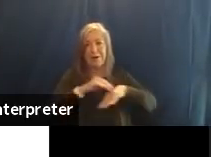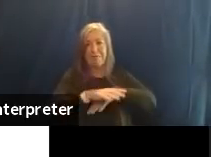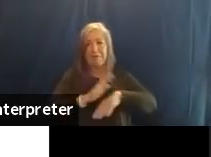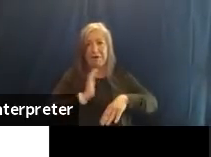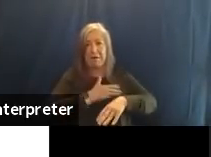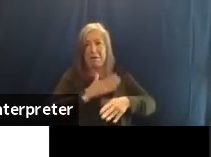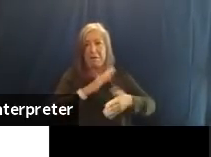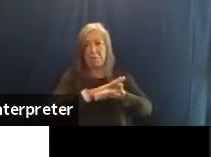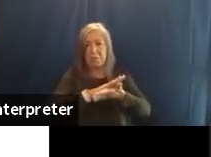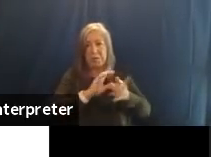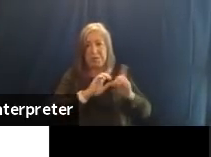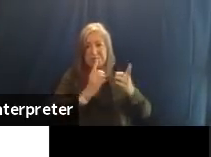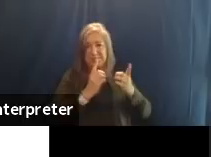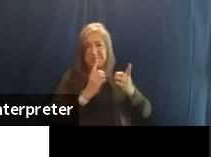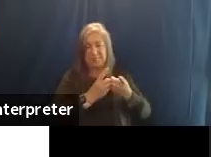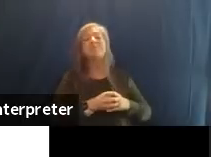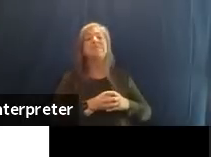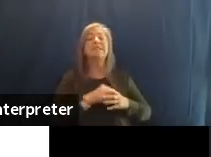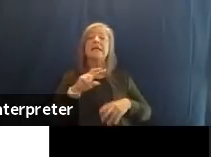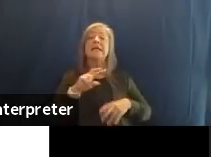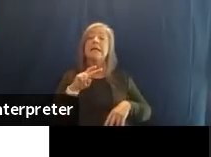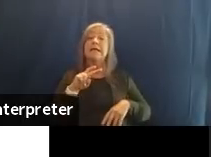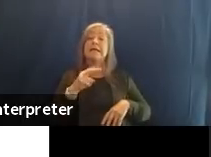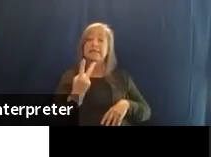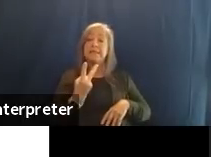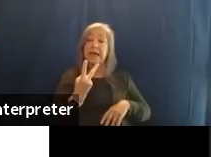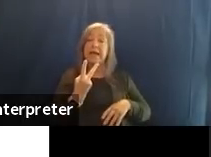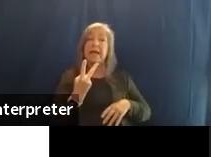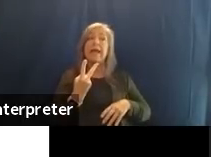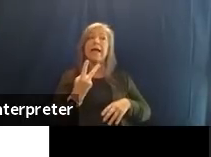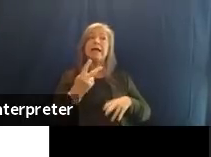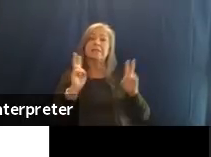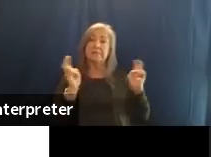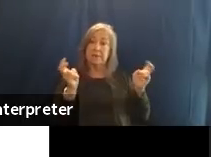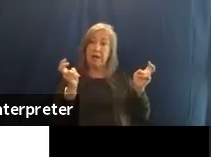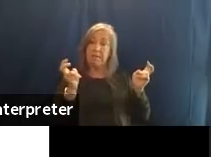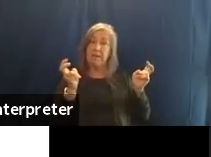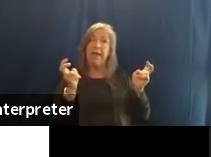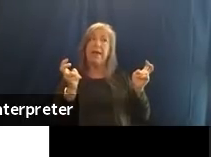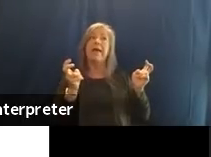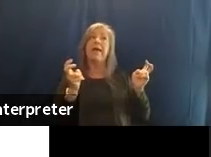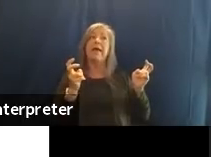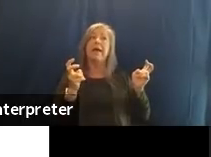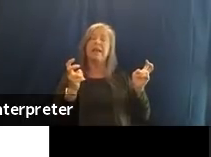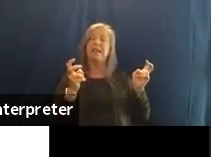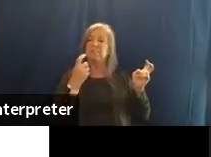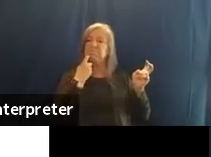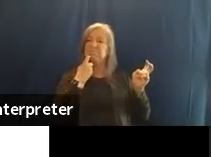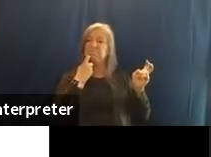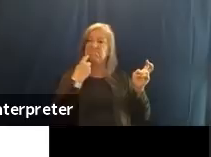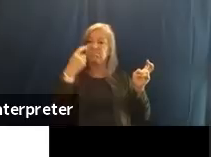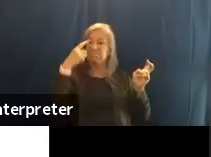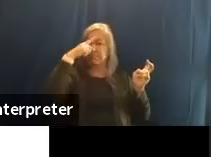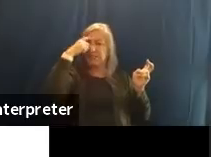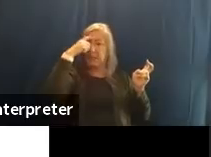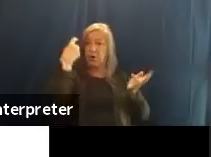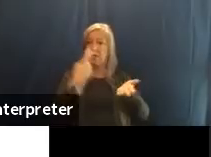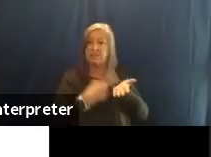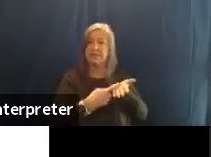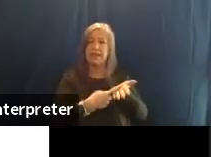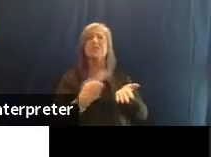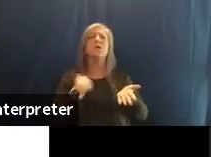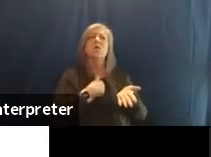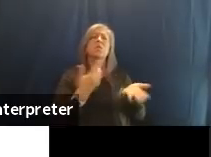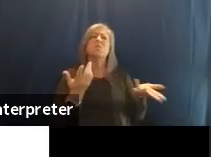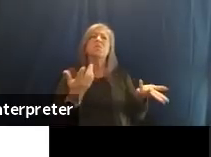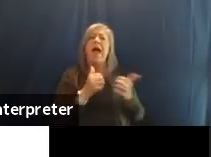talking a lot about this summer was the requirement that everyone gets checked before they come into